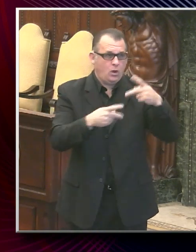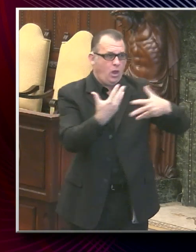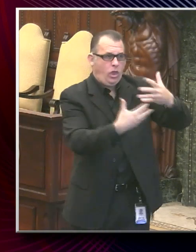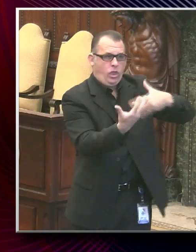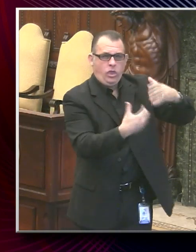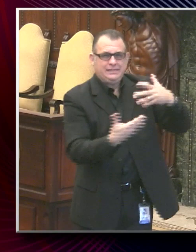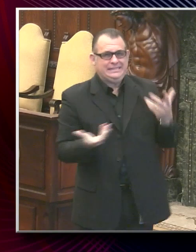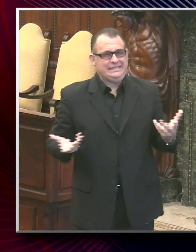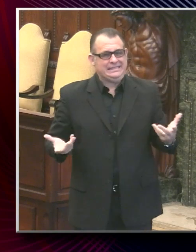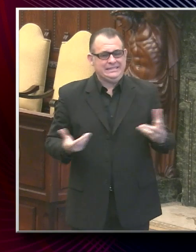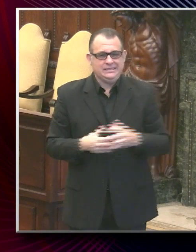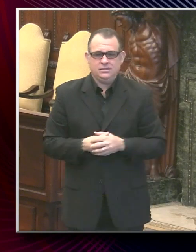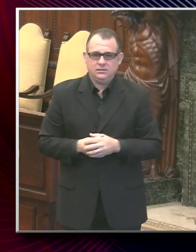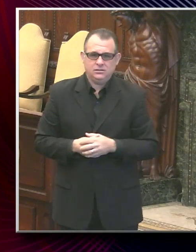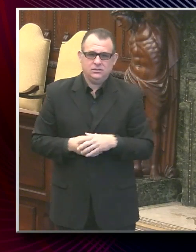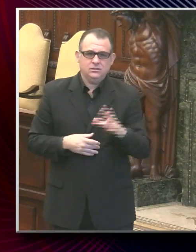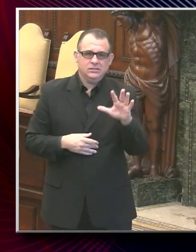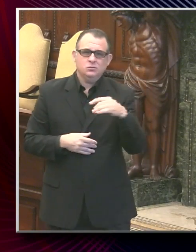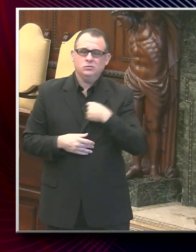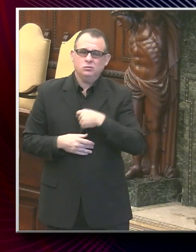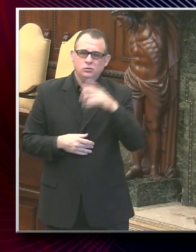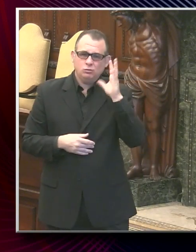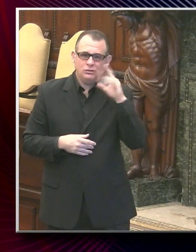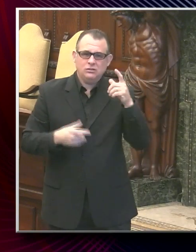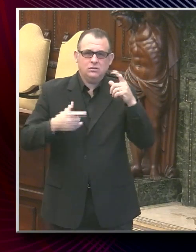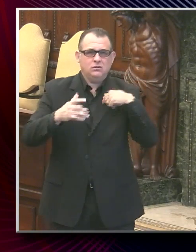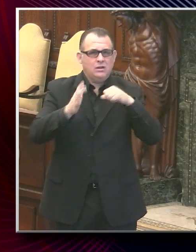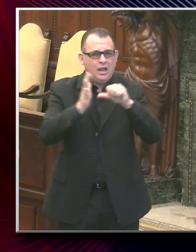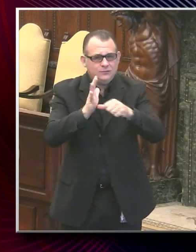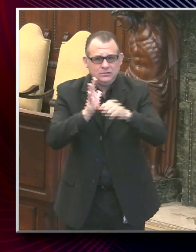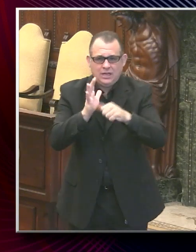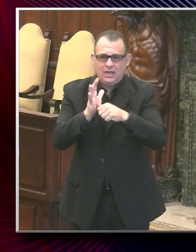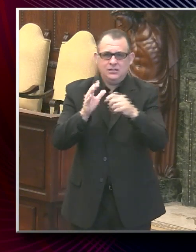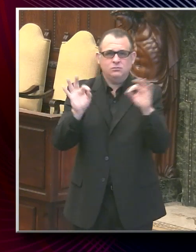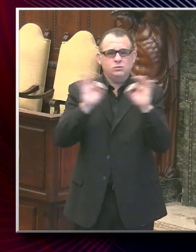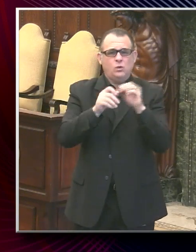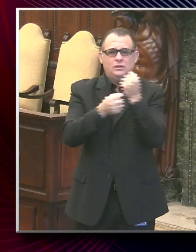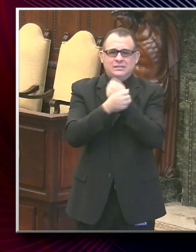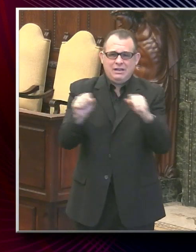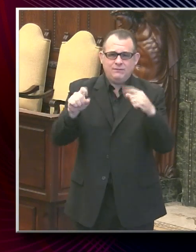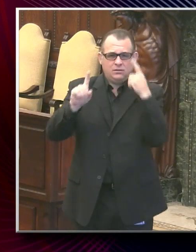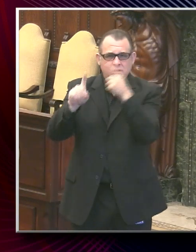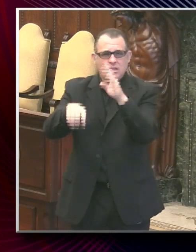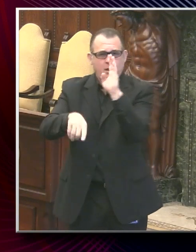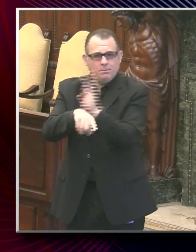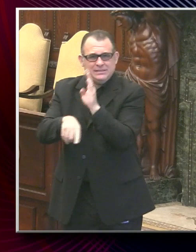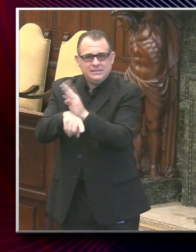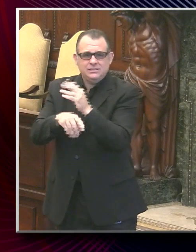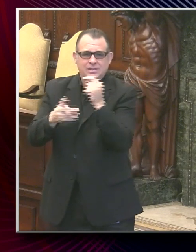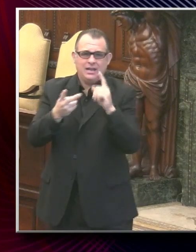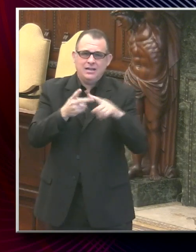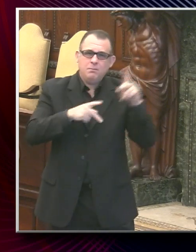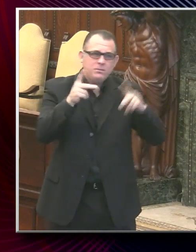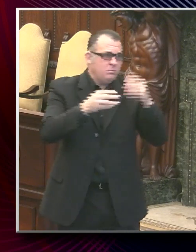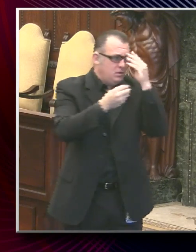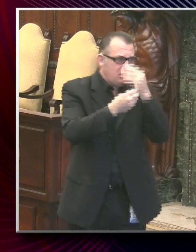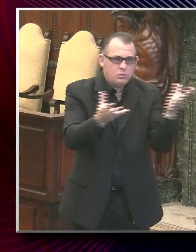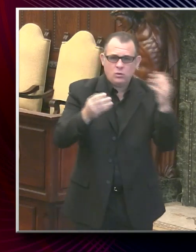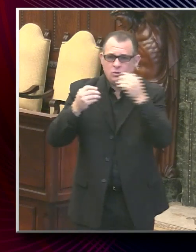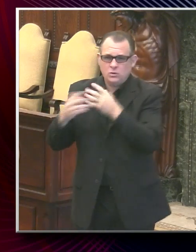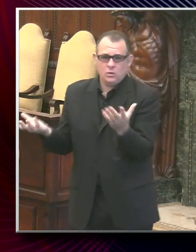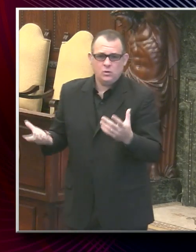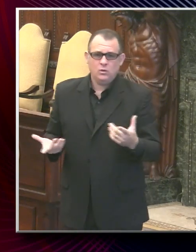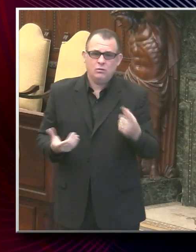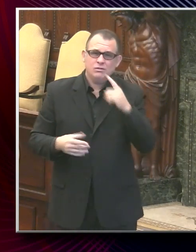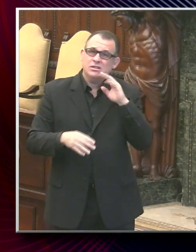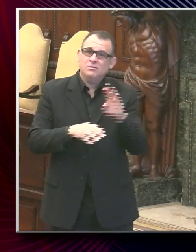now. Now, we will be reinforcing our safety precautions to businesses and to individuals. The businesses, we're having staff from the health department